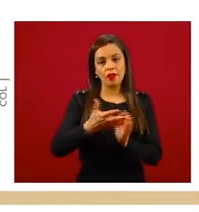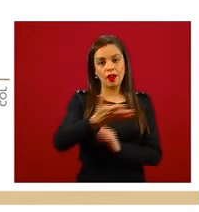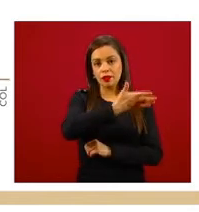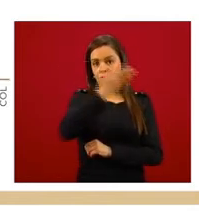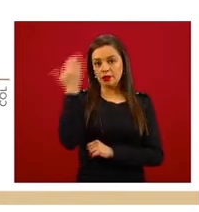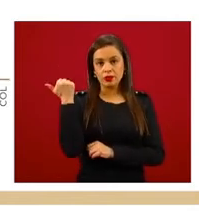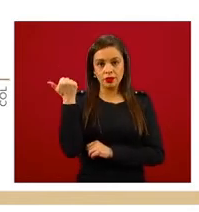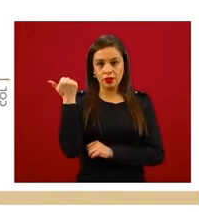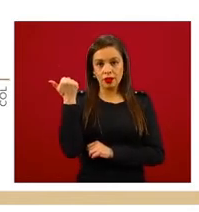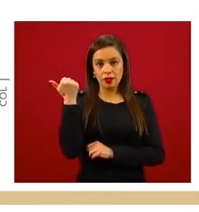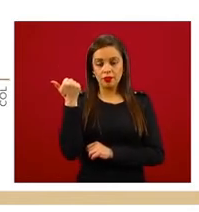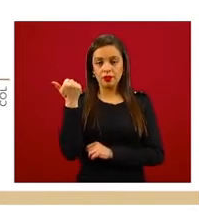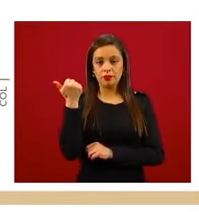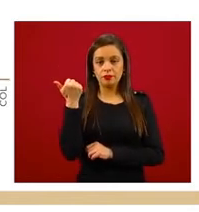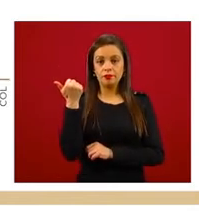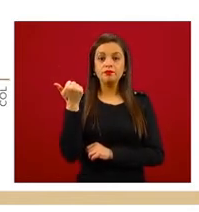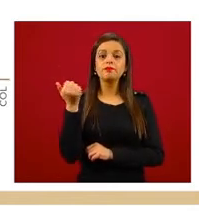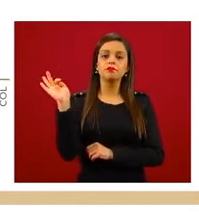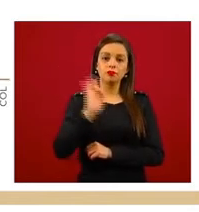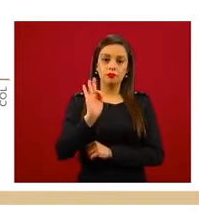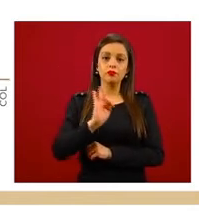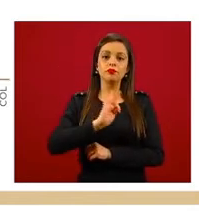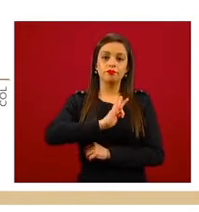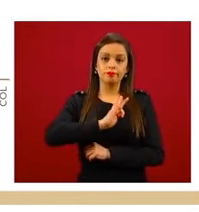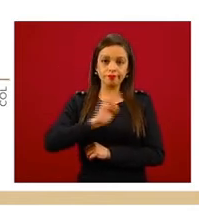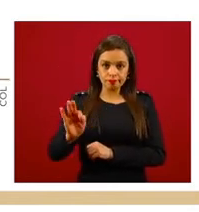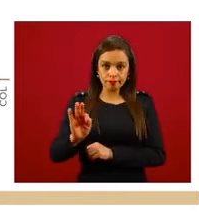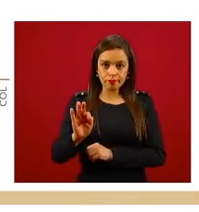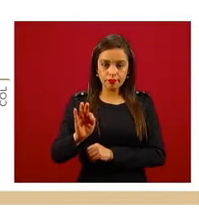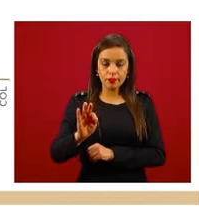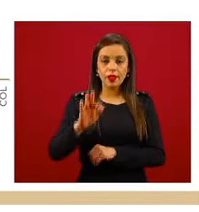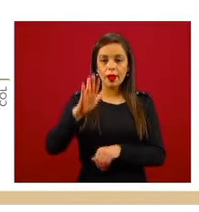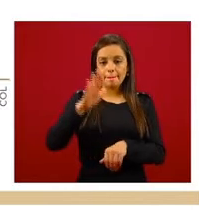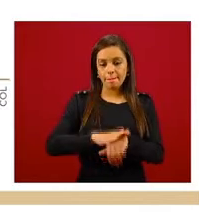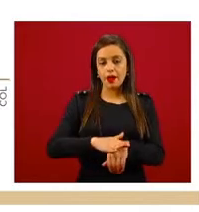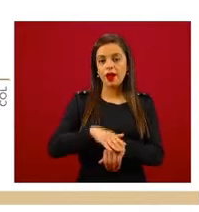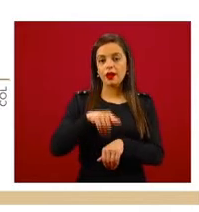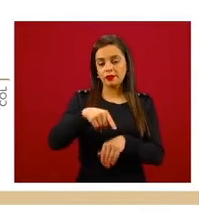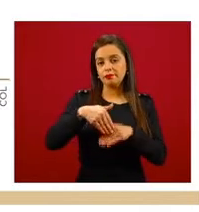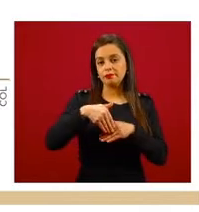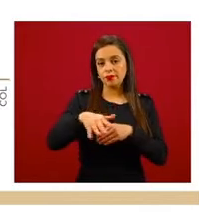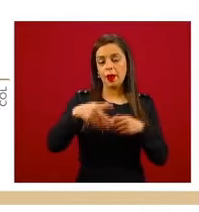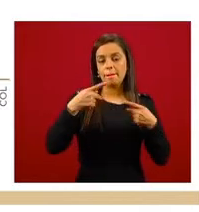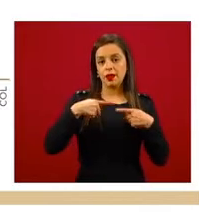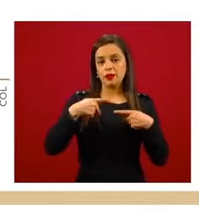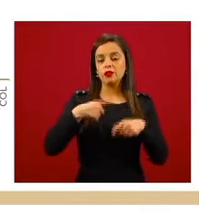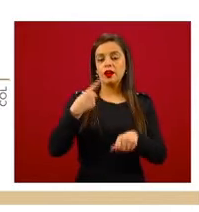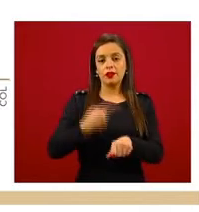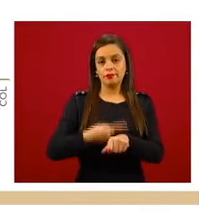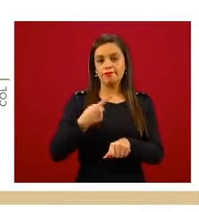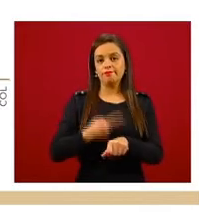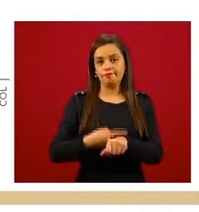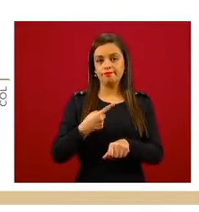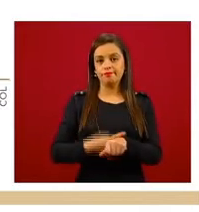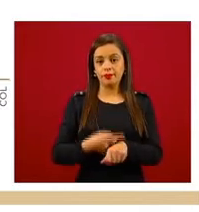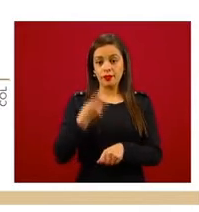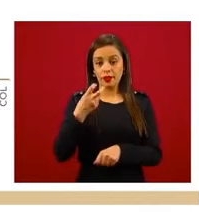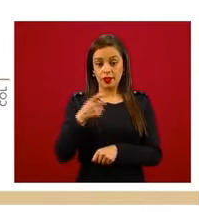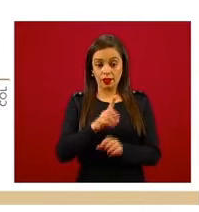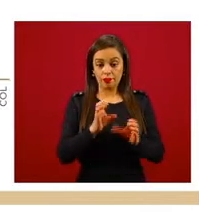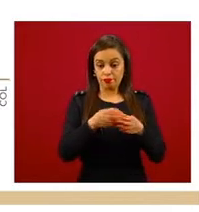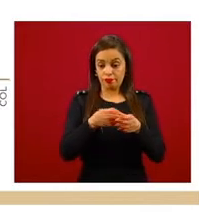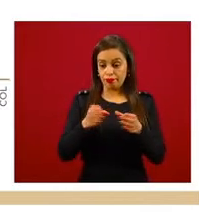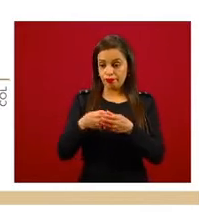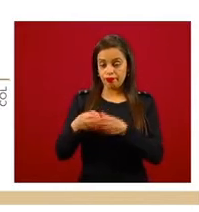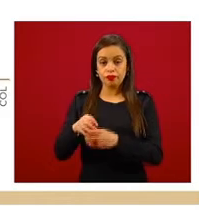podríamos encontrar under the lógicamente pending más personal category, in which de we could salud also find afectado. either Así more también esta positive cases distribución la pueden ustedes within